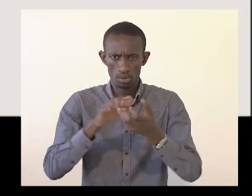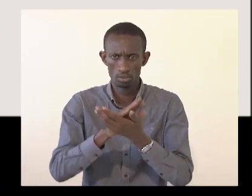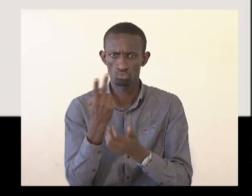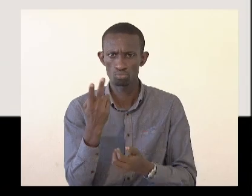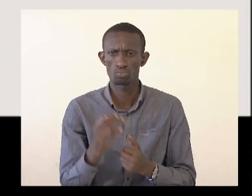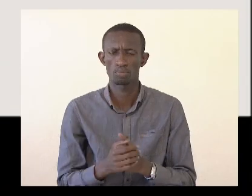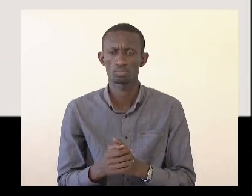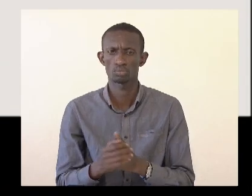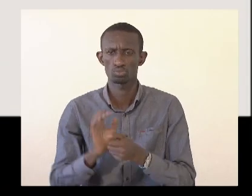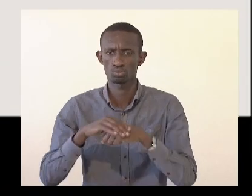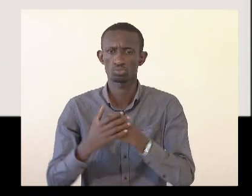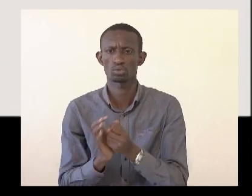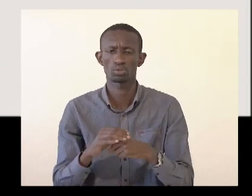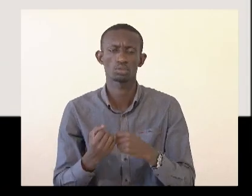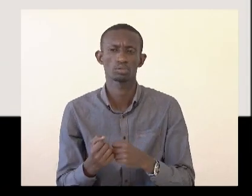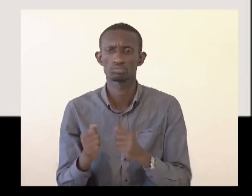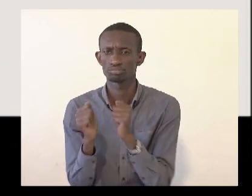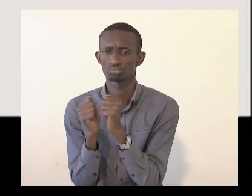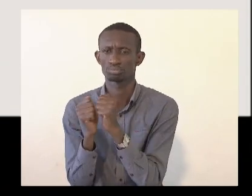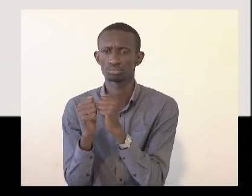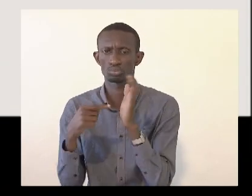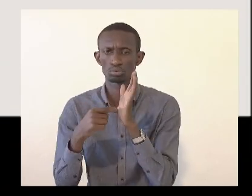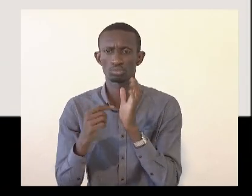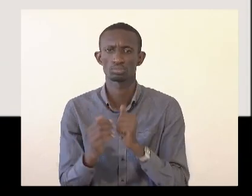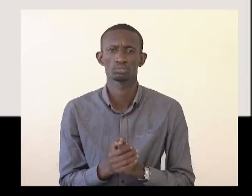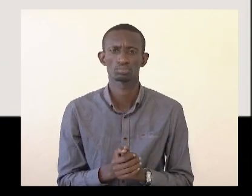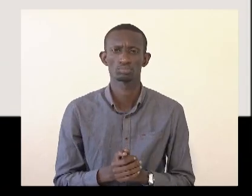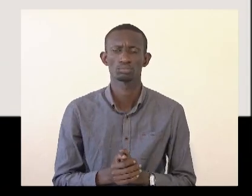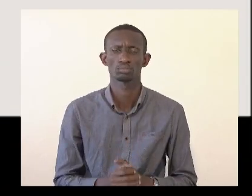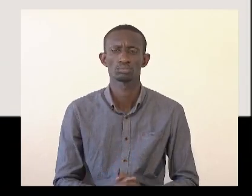So let us have the example here. We have